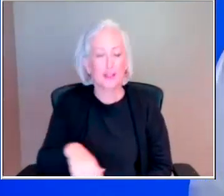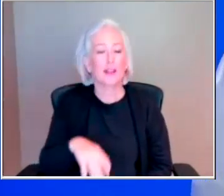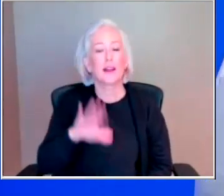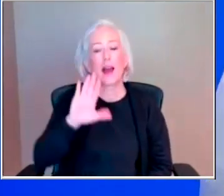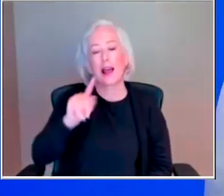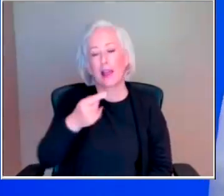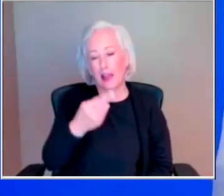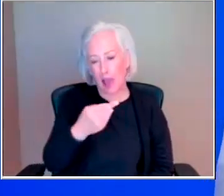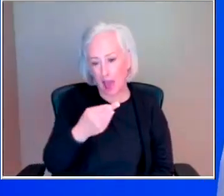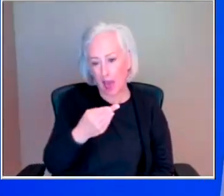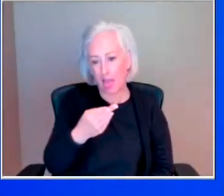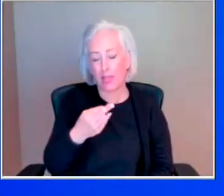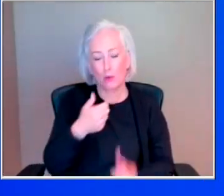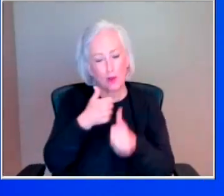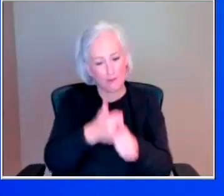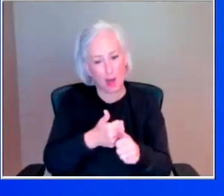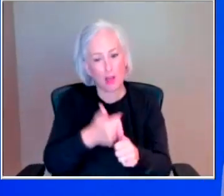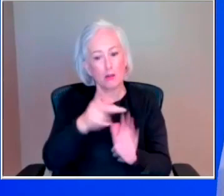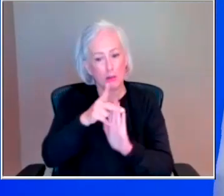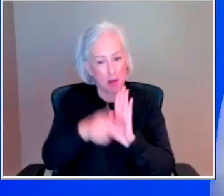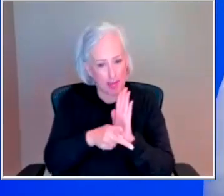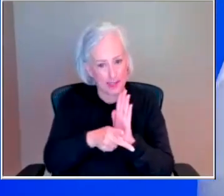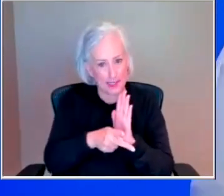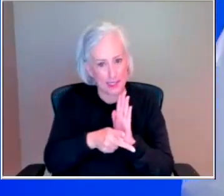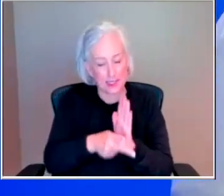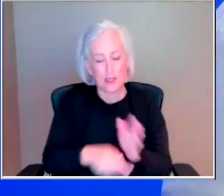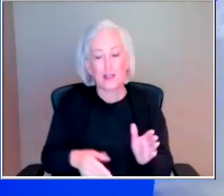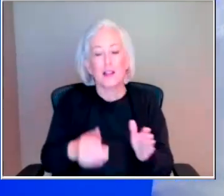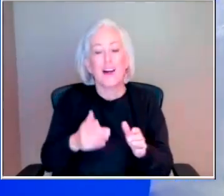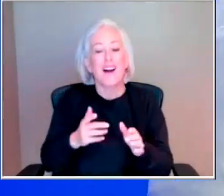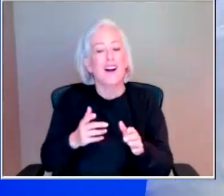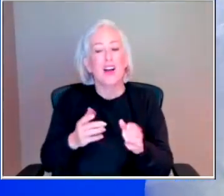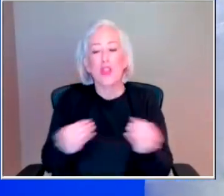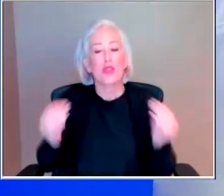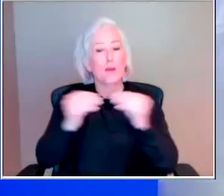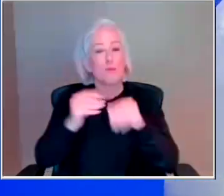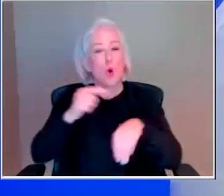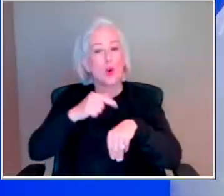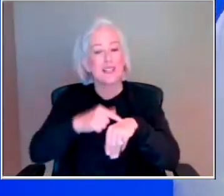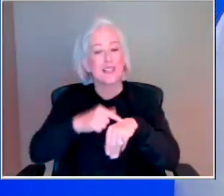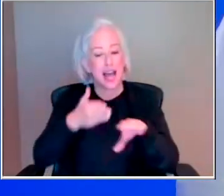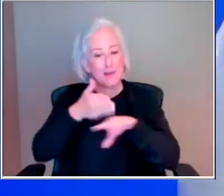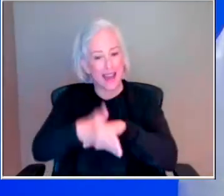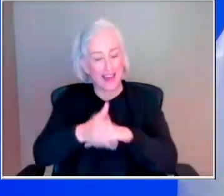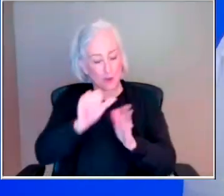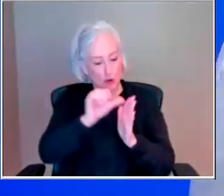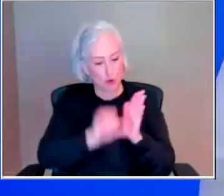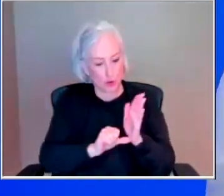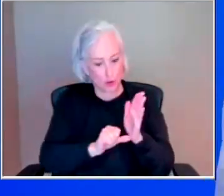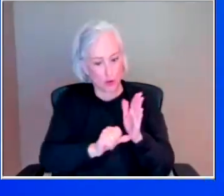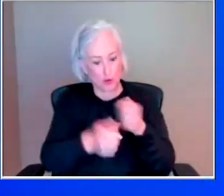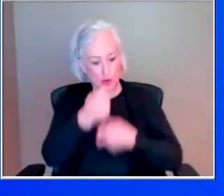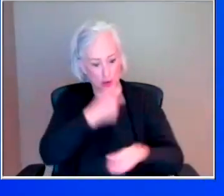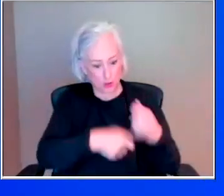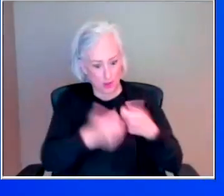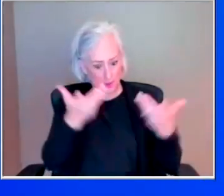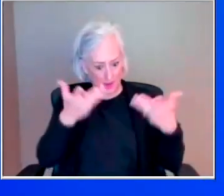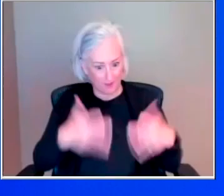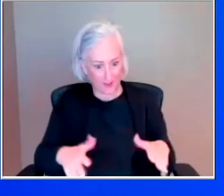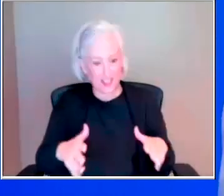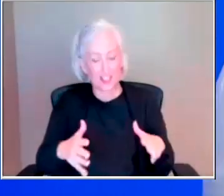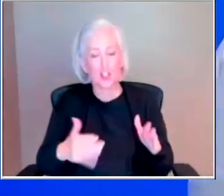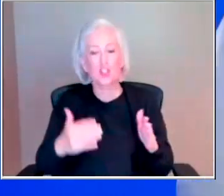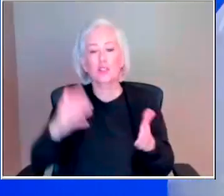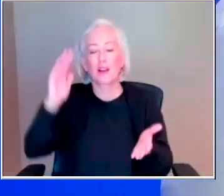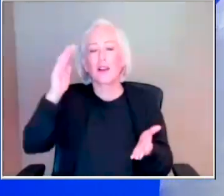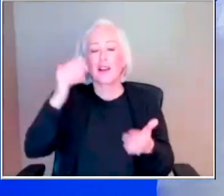then usually the farther out we get, the less we have to see them in clinic. But early on, we see them quite frequently to